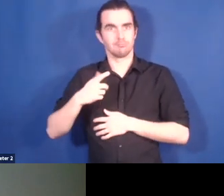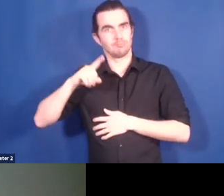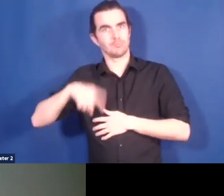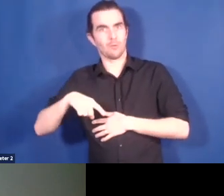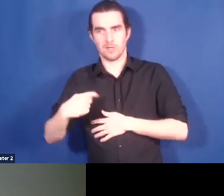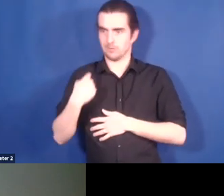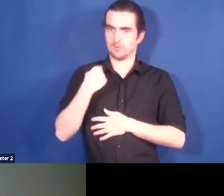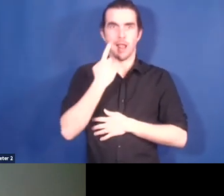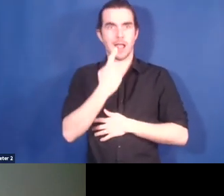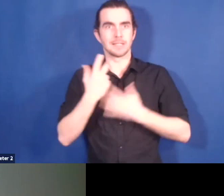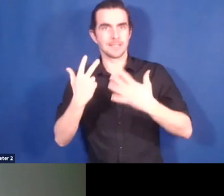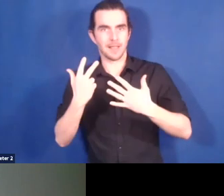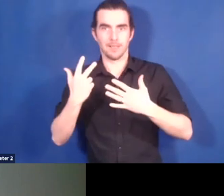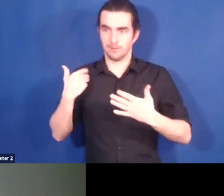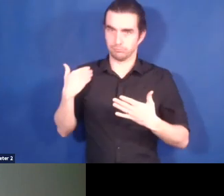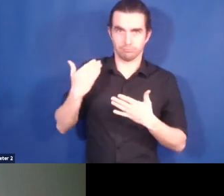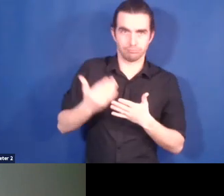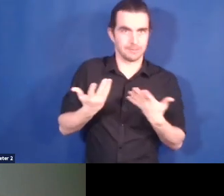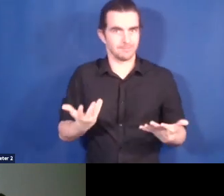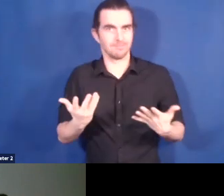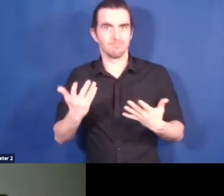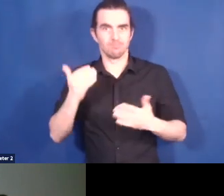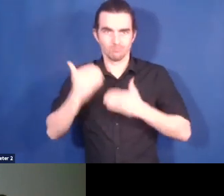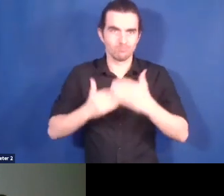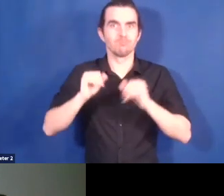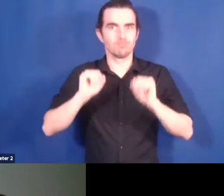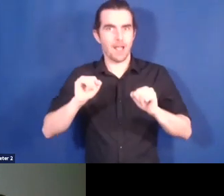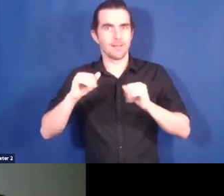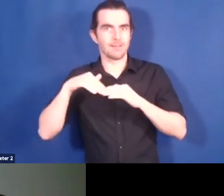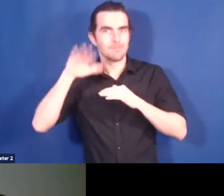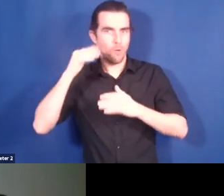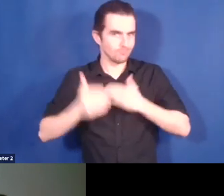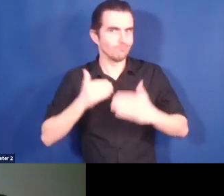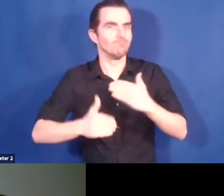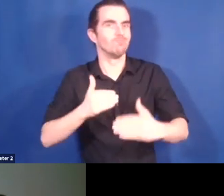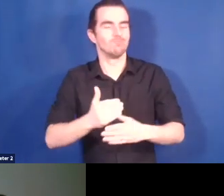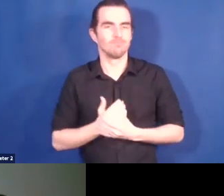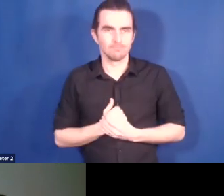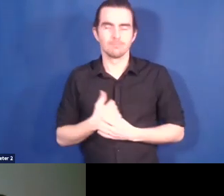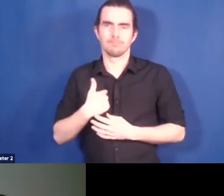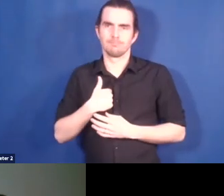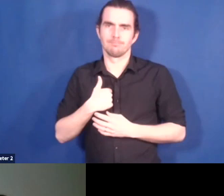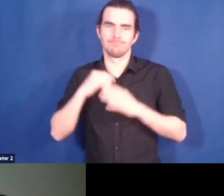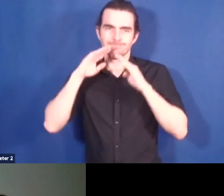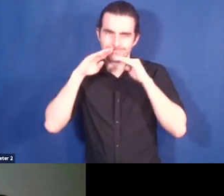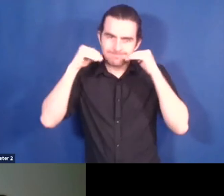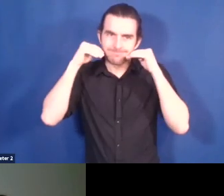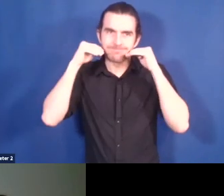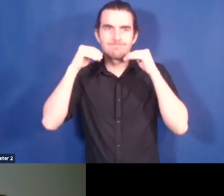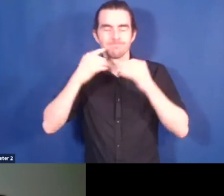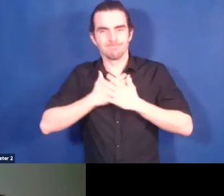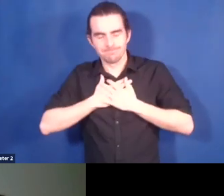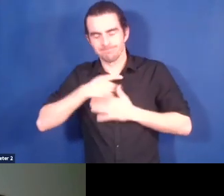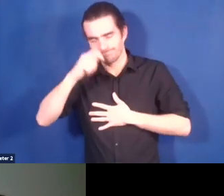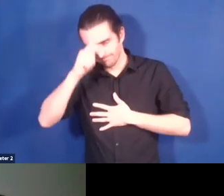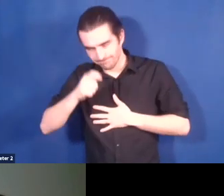I'm privileged to work with a bunch of computer scientists at the University of Essex who work on refugee protection matters.